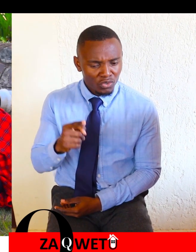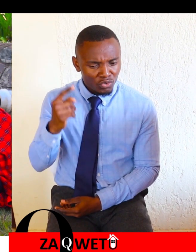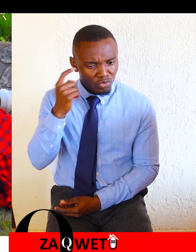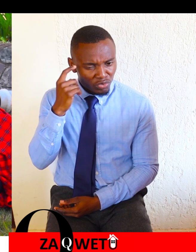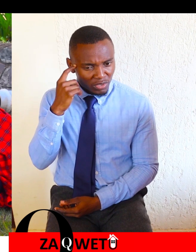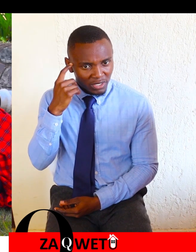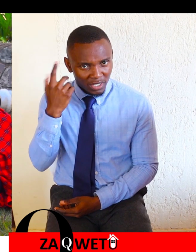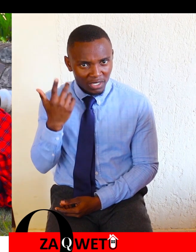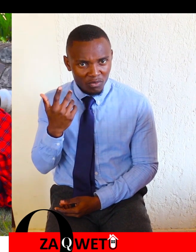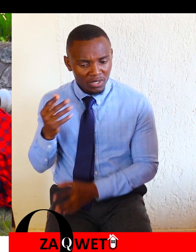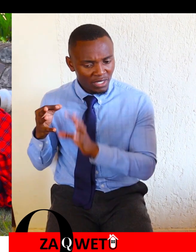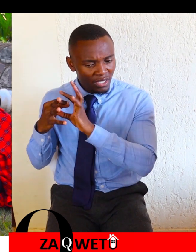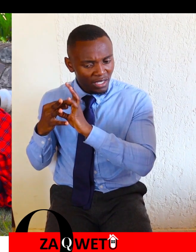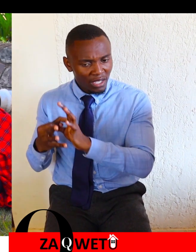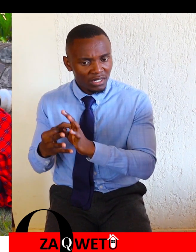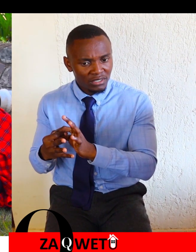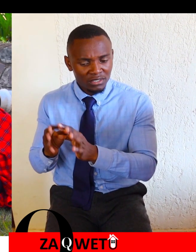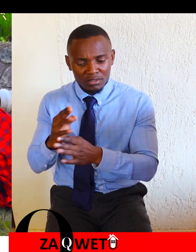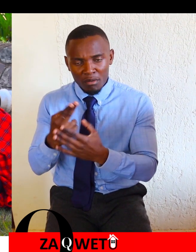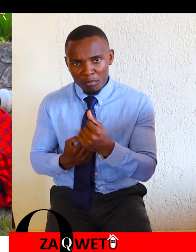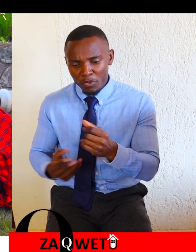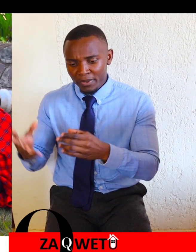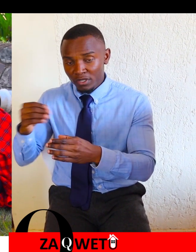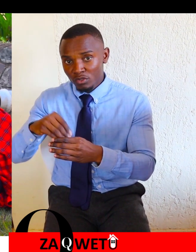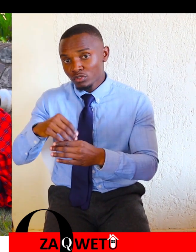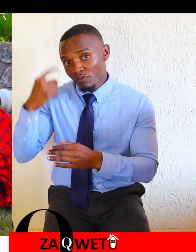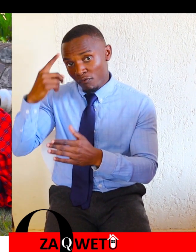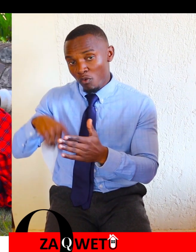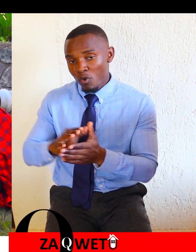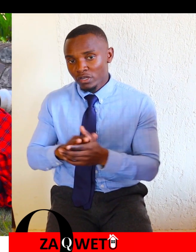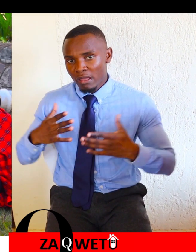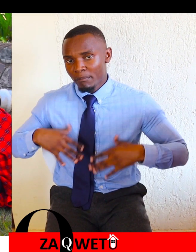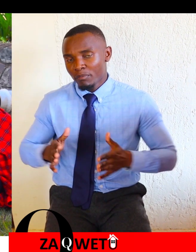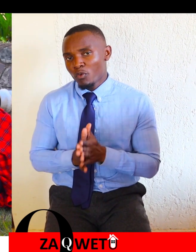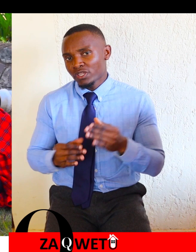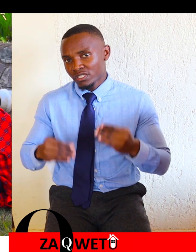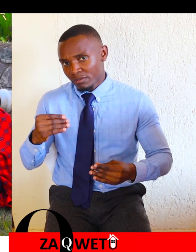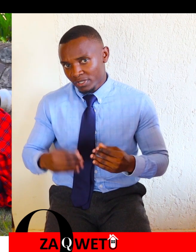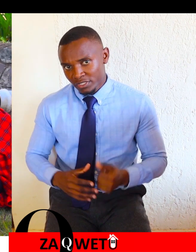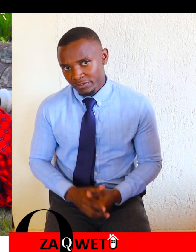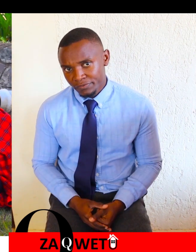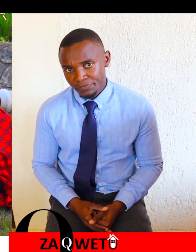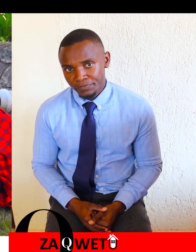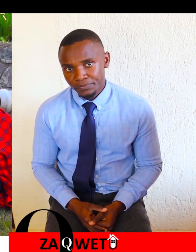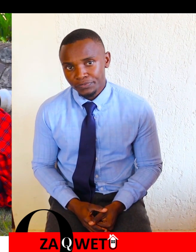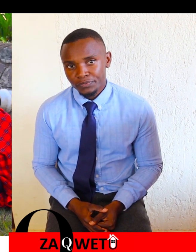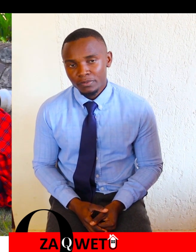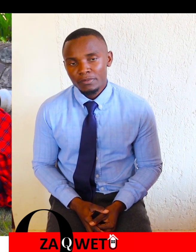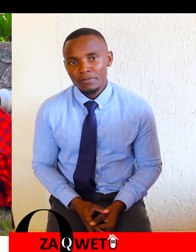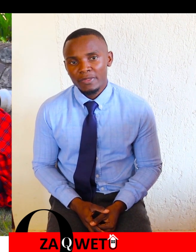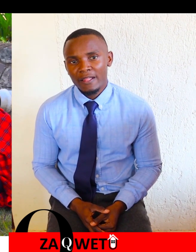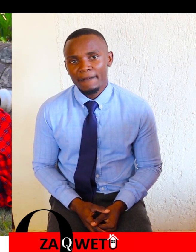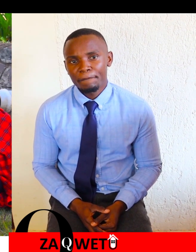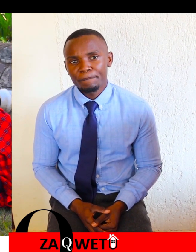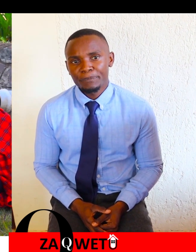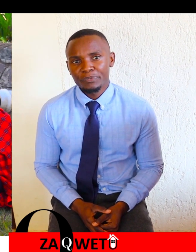hearing. Do you think like the cultures are inclusive for people living with disability?